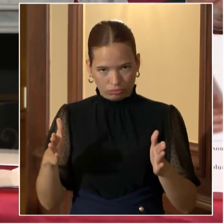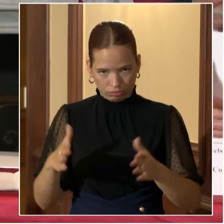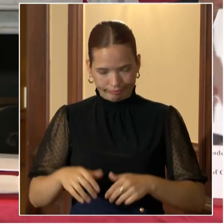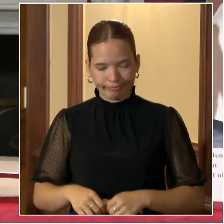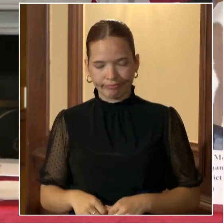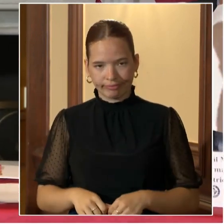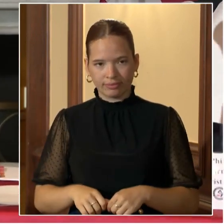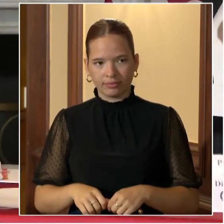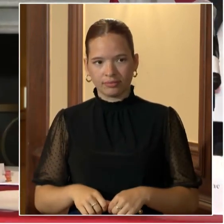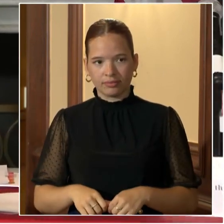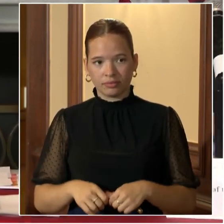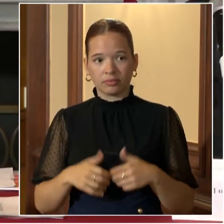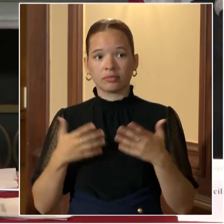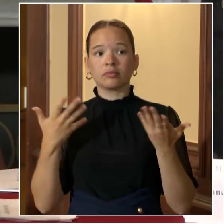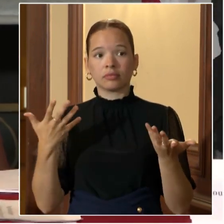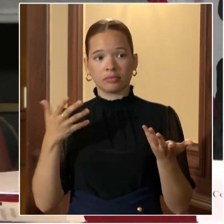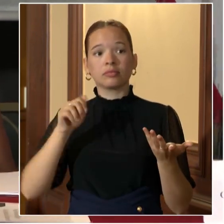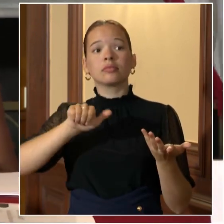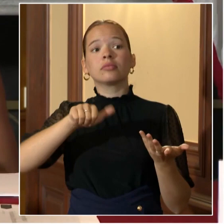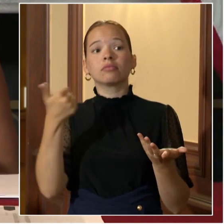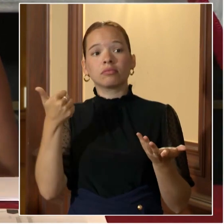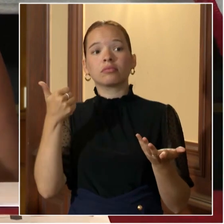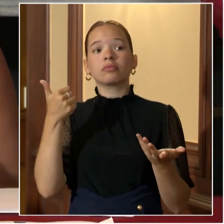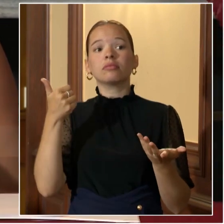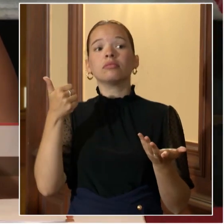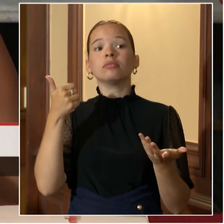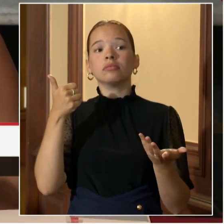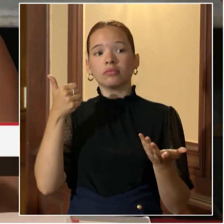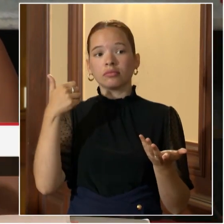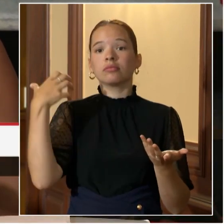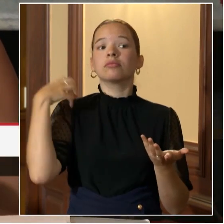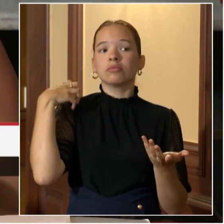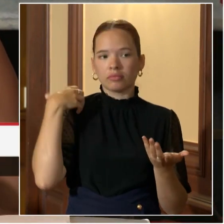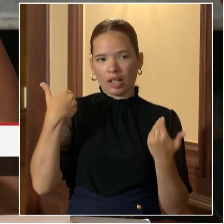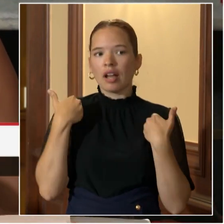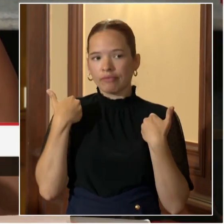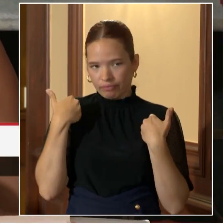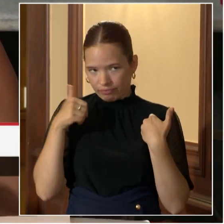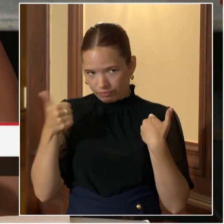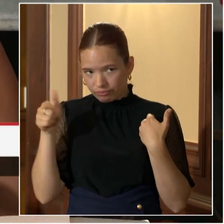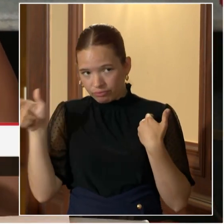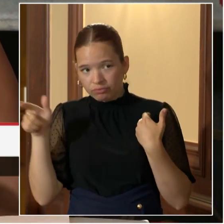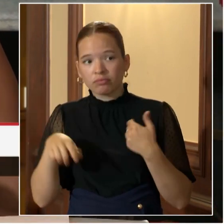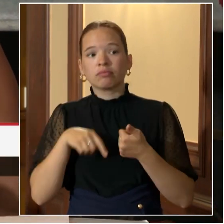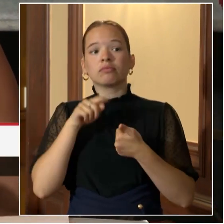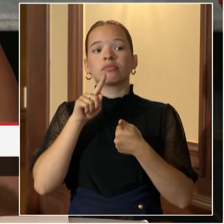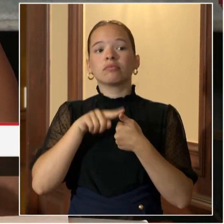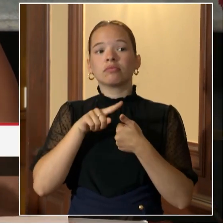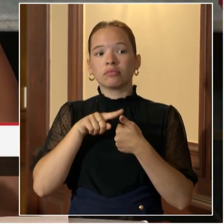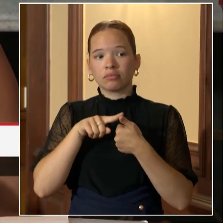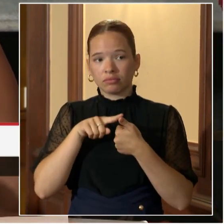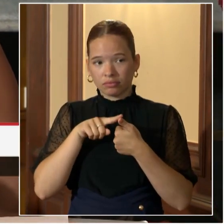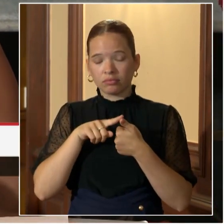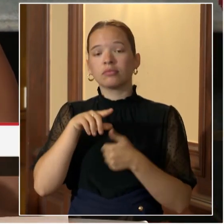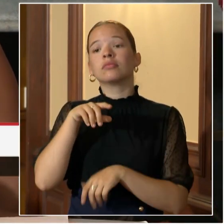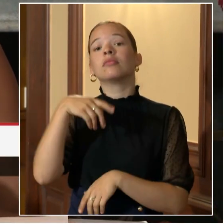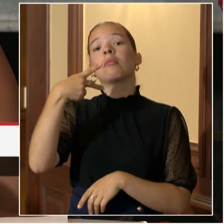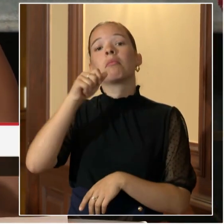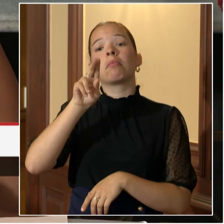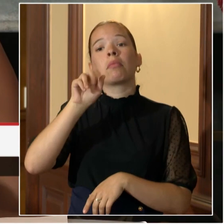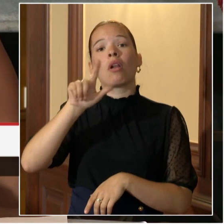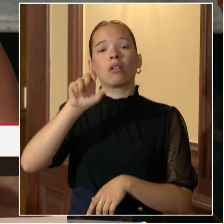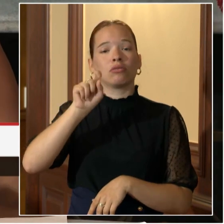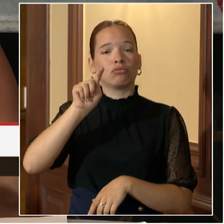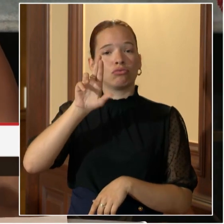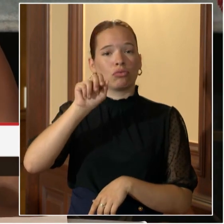Statehood Commission, United States Senator Paul Strauss, Senator Michael D. Brown, and Representative